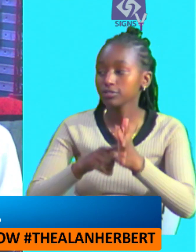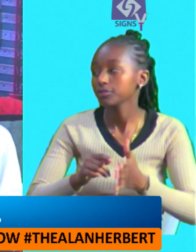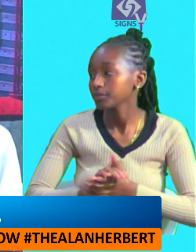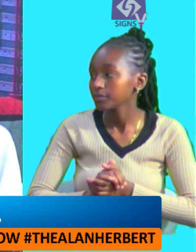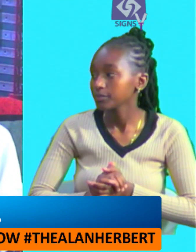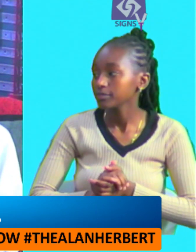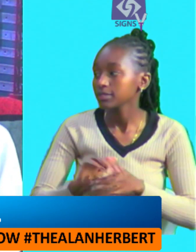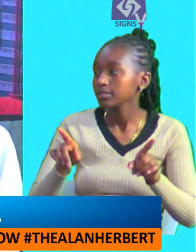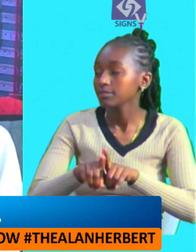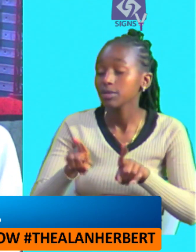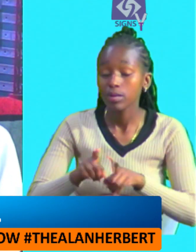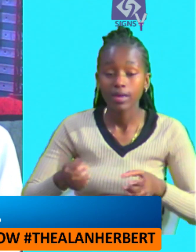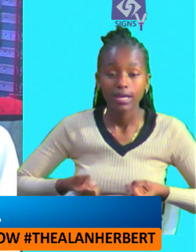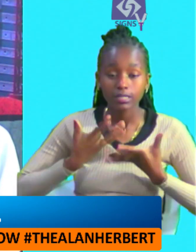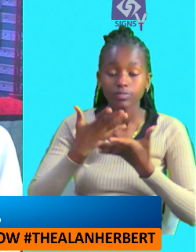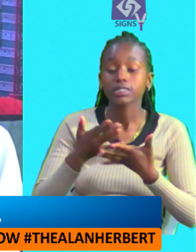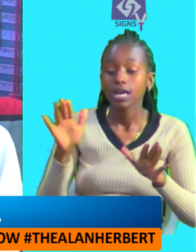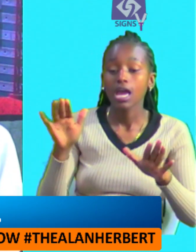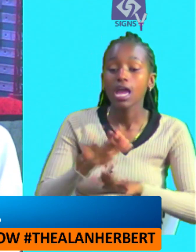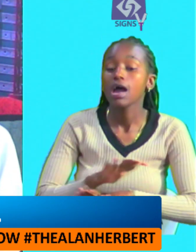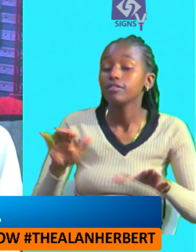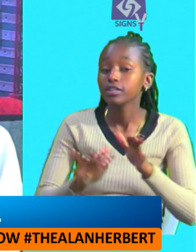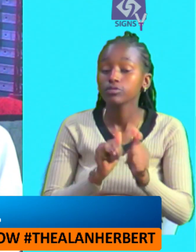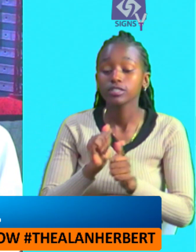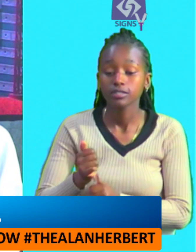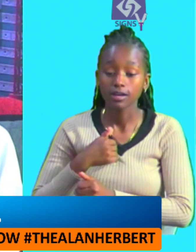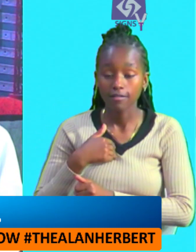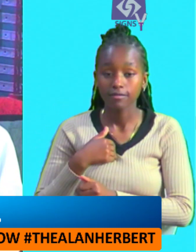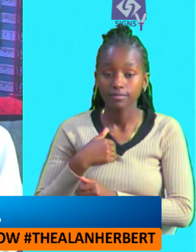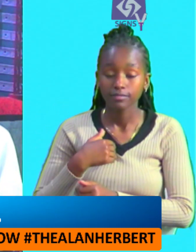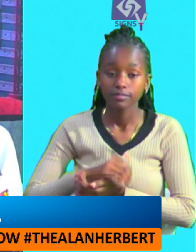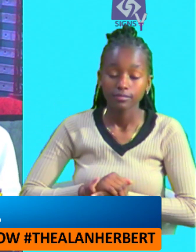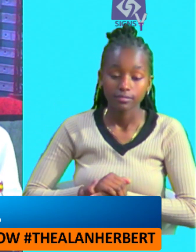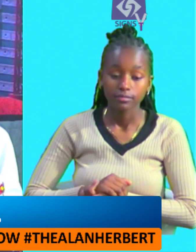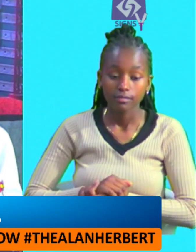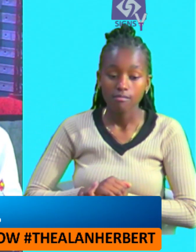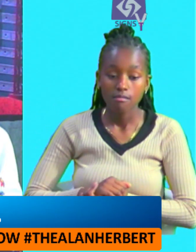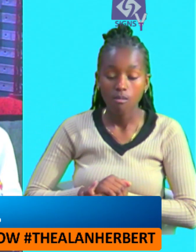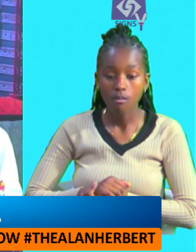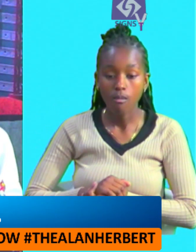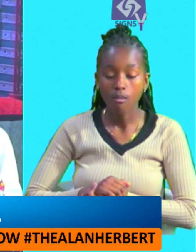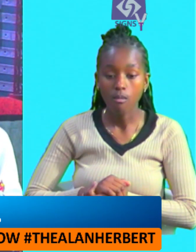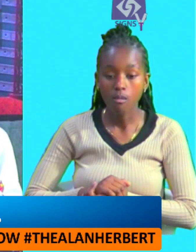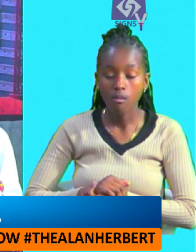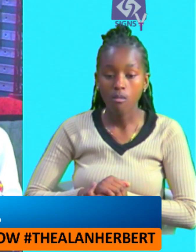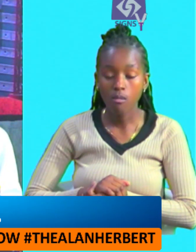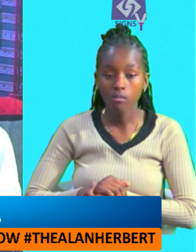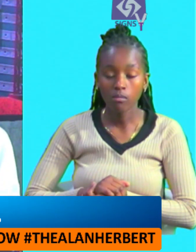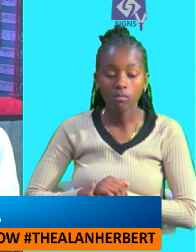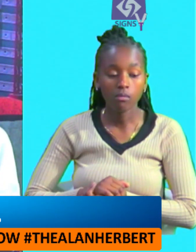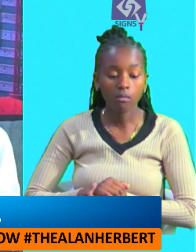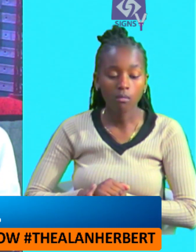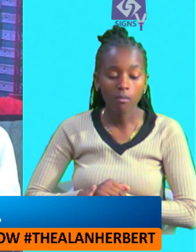Alafu wajua nilitumia bath soap. But it has been a hustle. Nilikumbuka tu ALANHERBERT